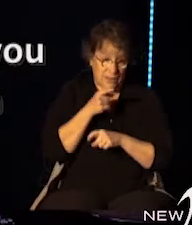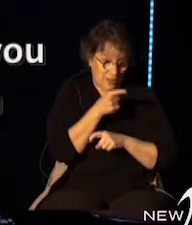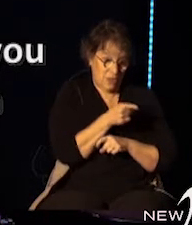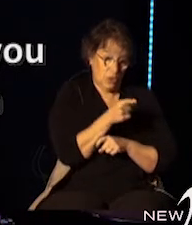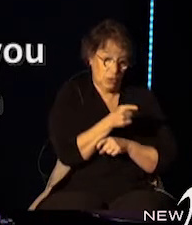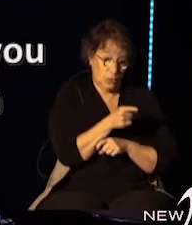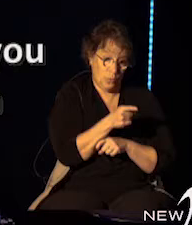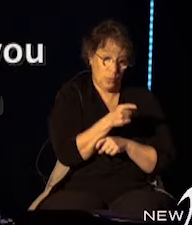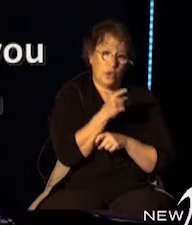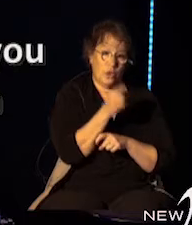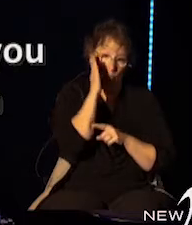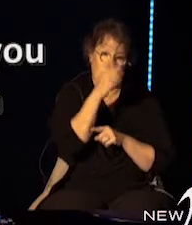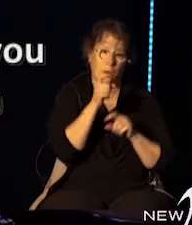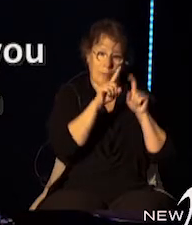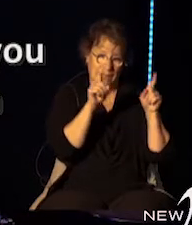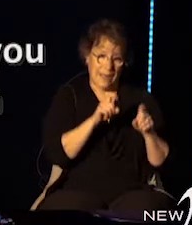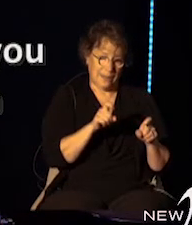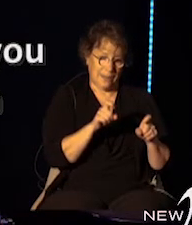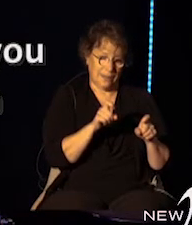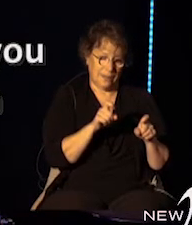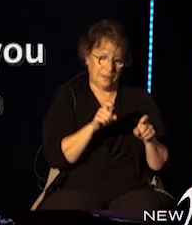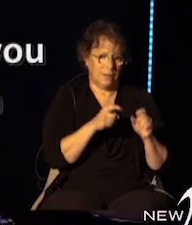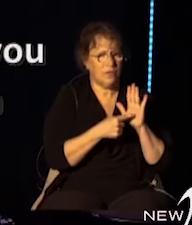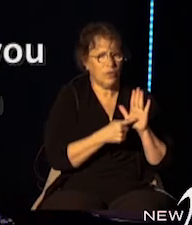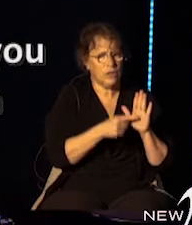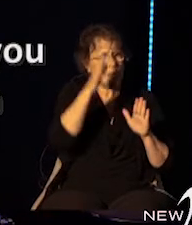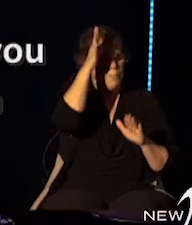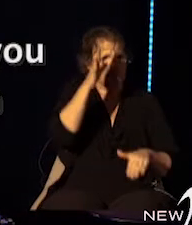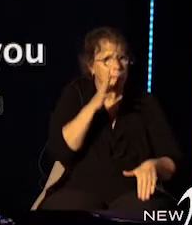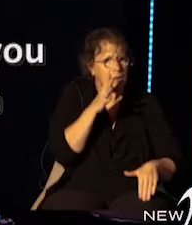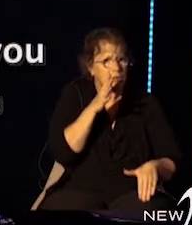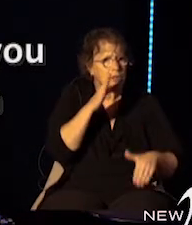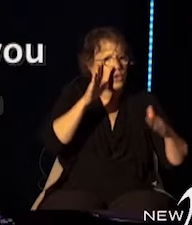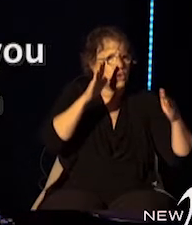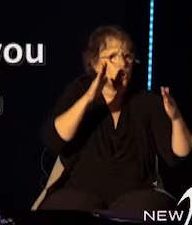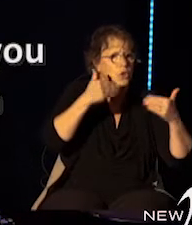Parents, you have hopes and dreams for your children?